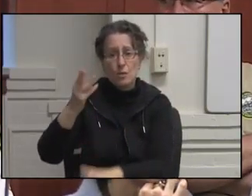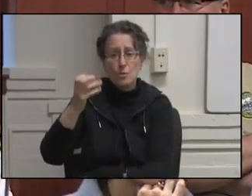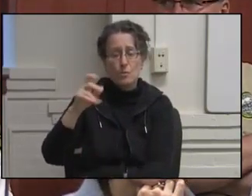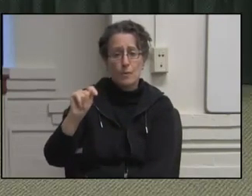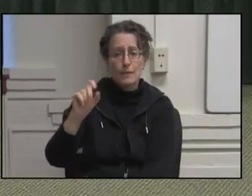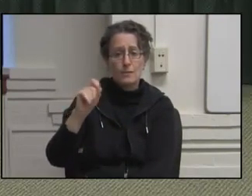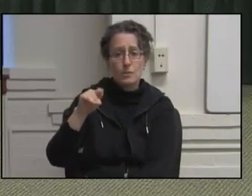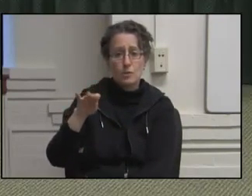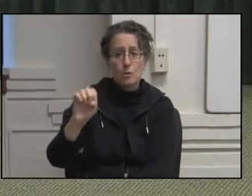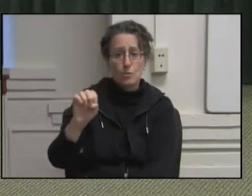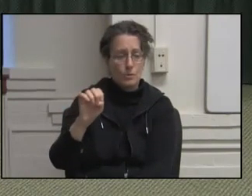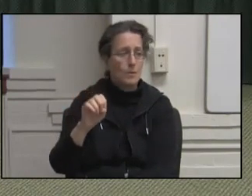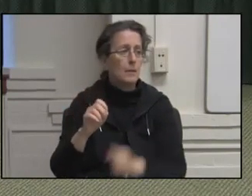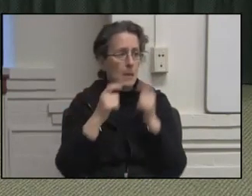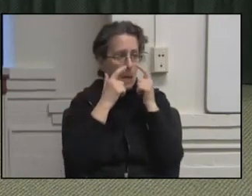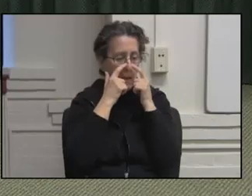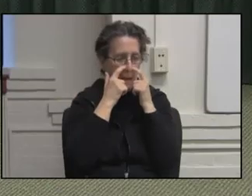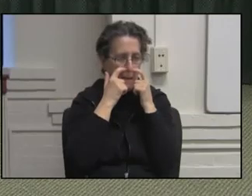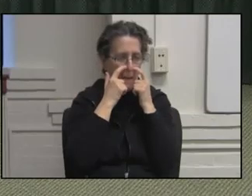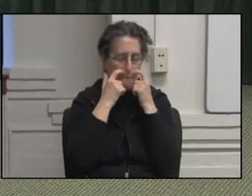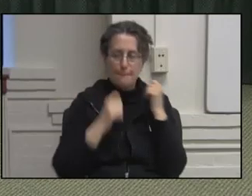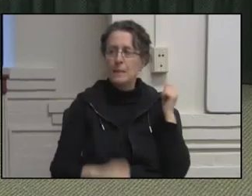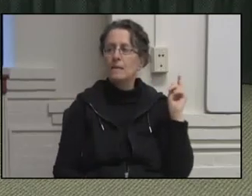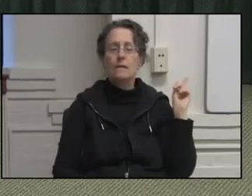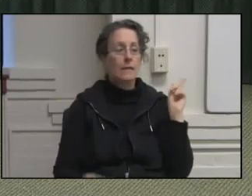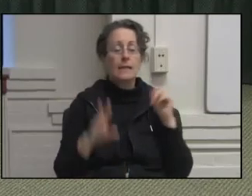or question. Yeah, both totally.